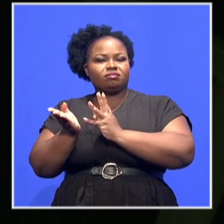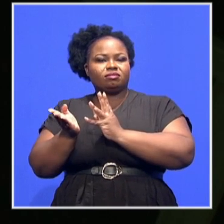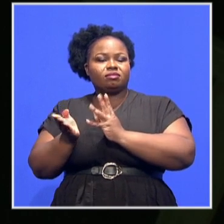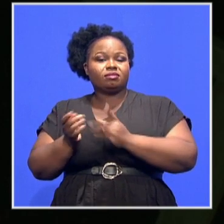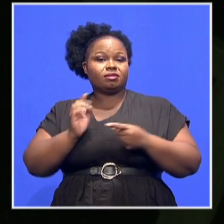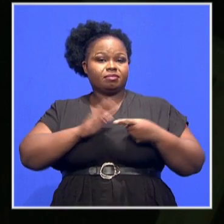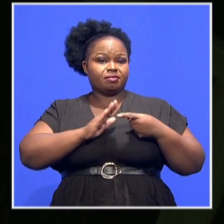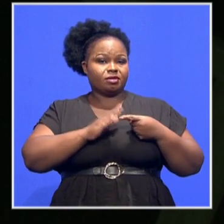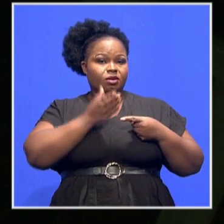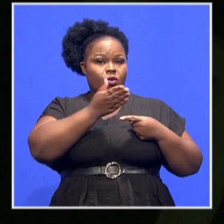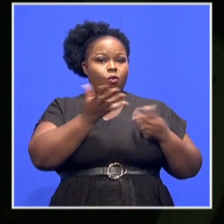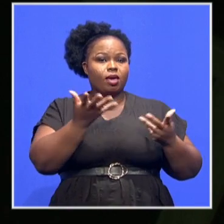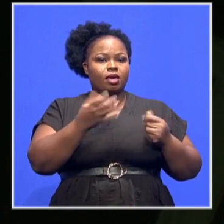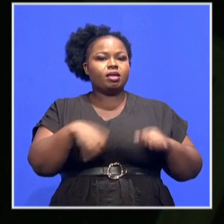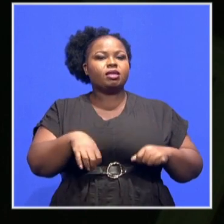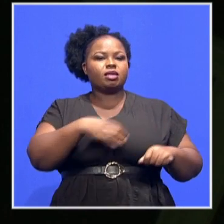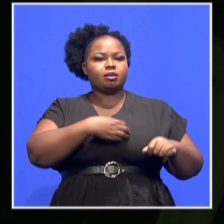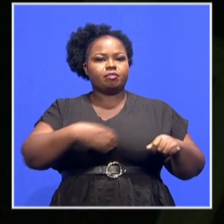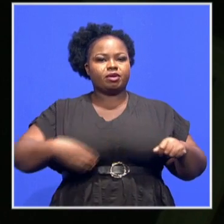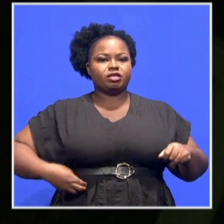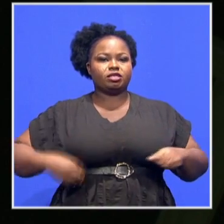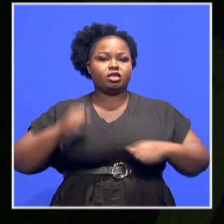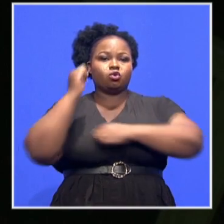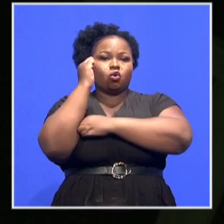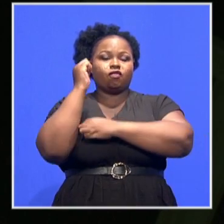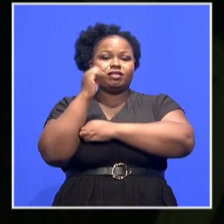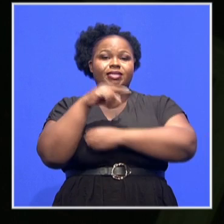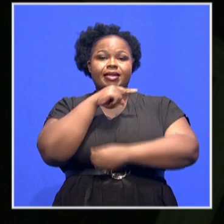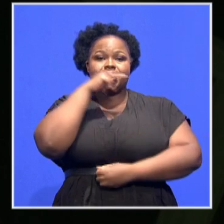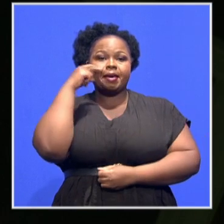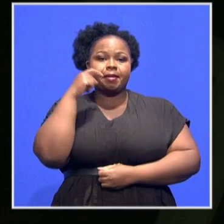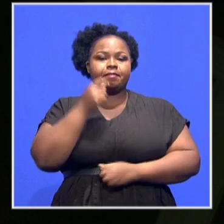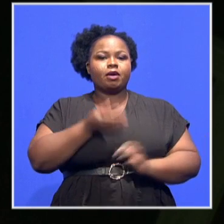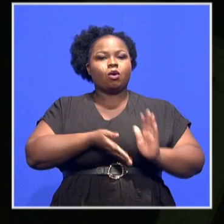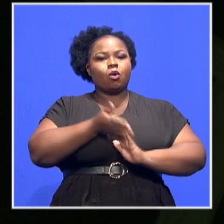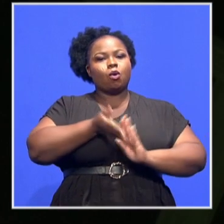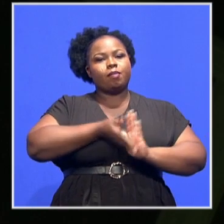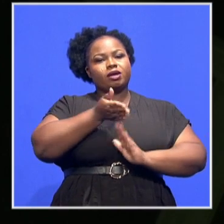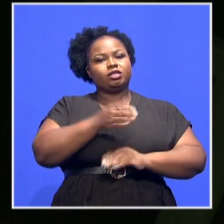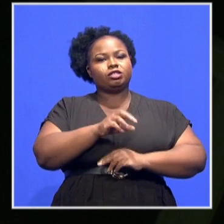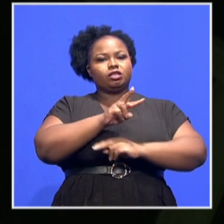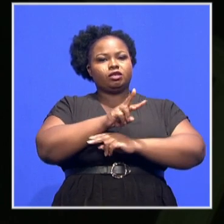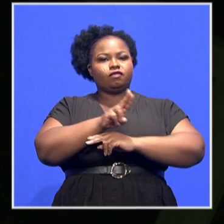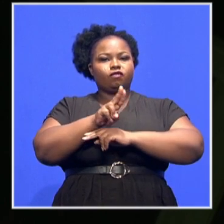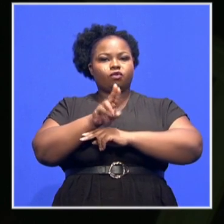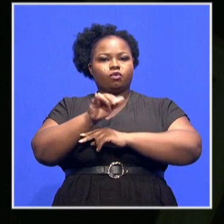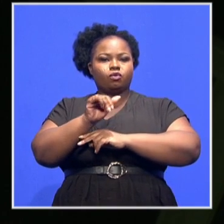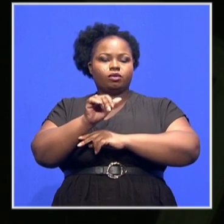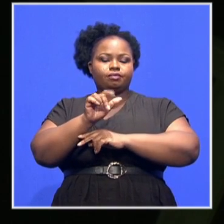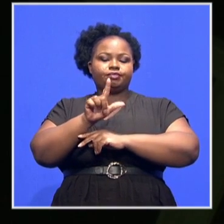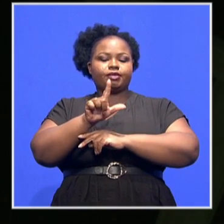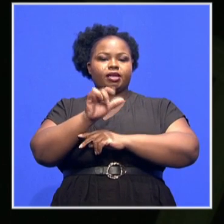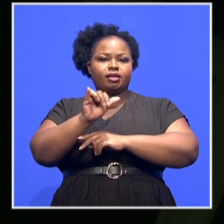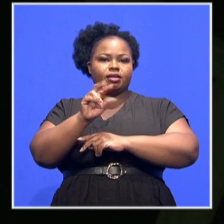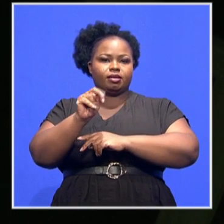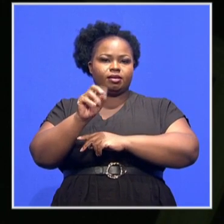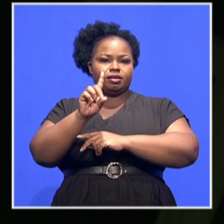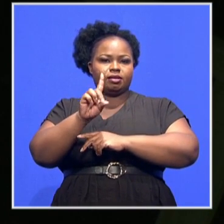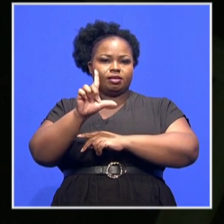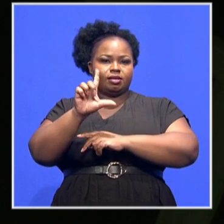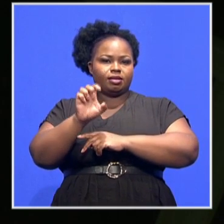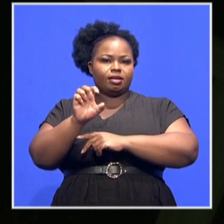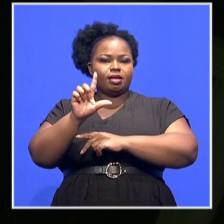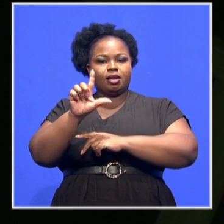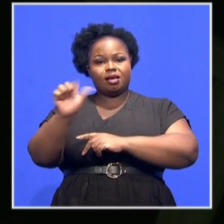the presidency called Operation Vulindlela, where the presidency and the treasury of